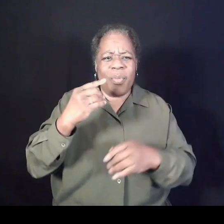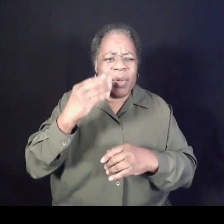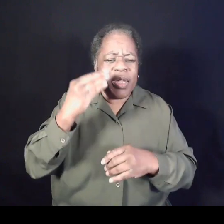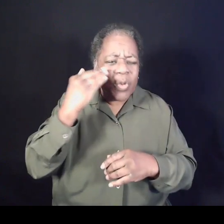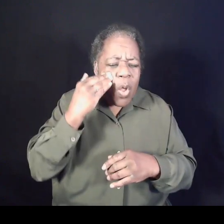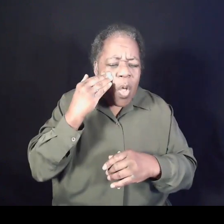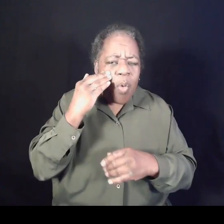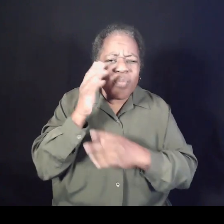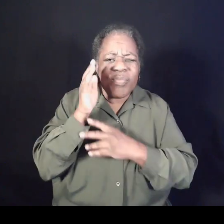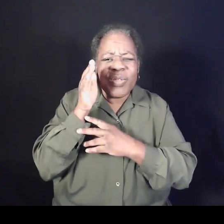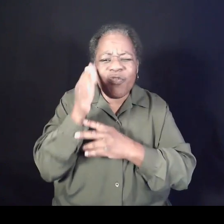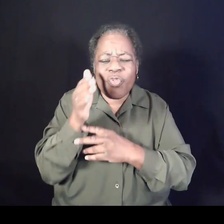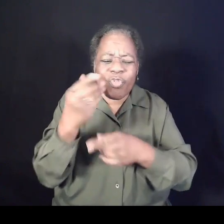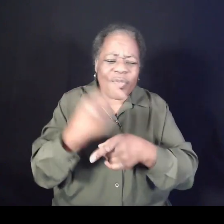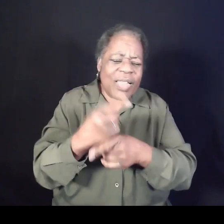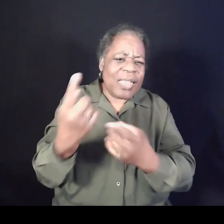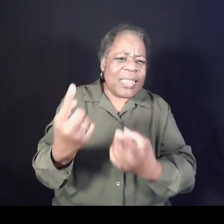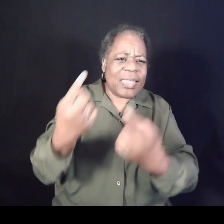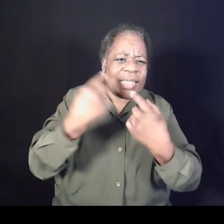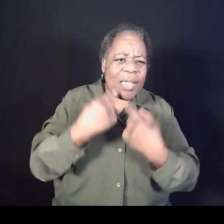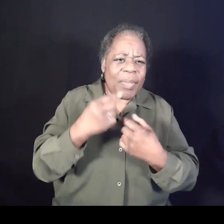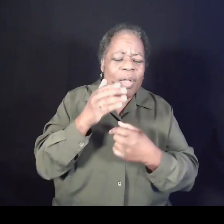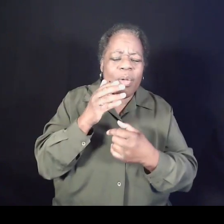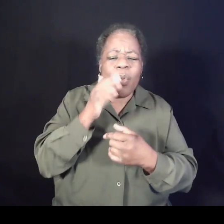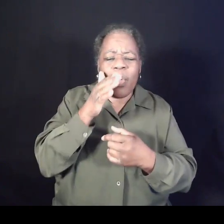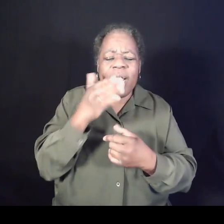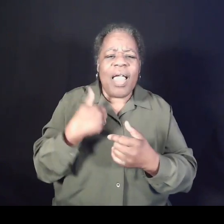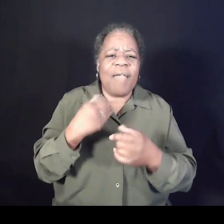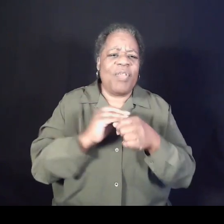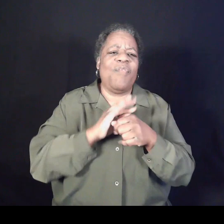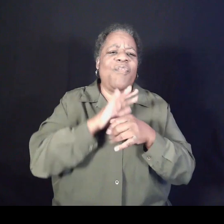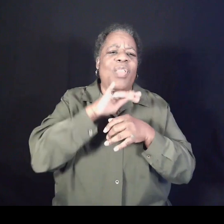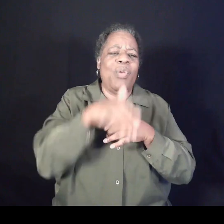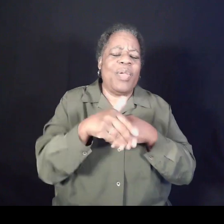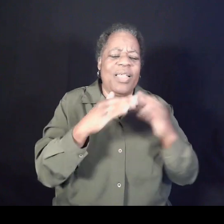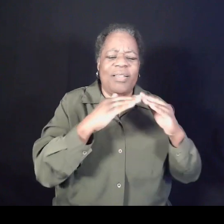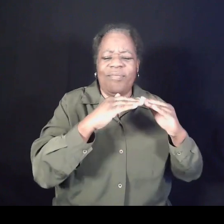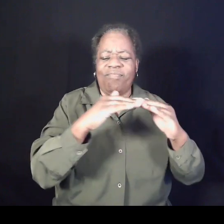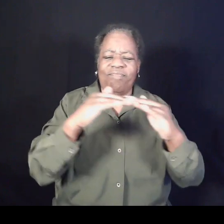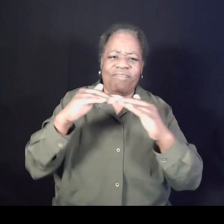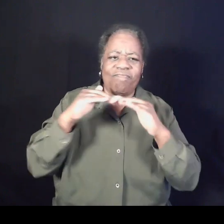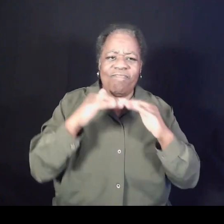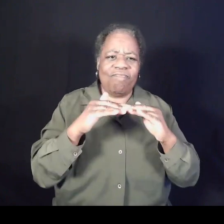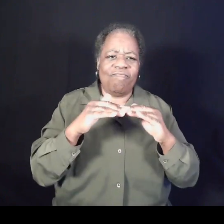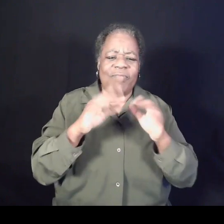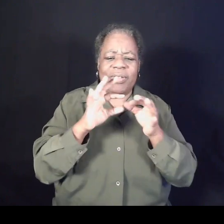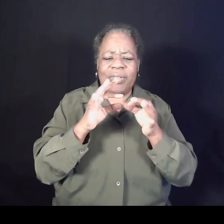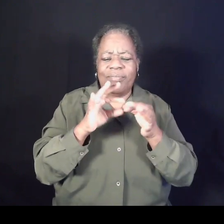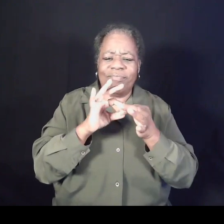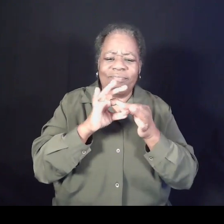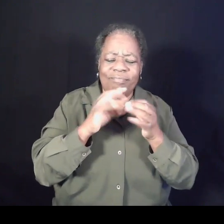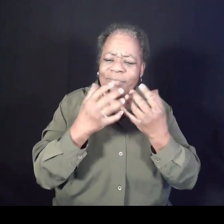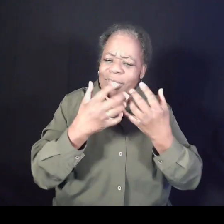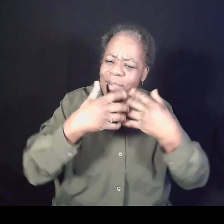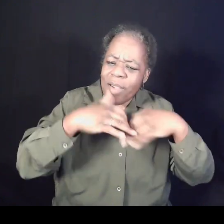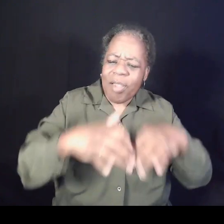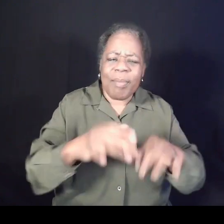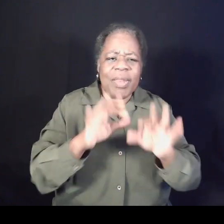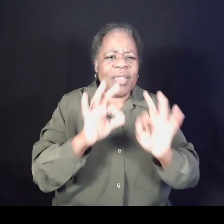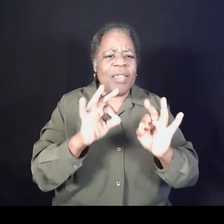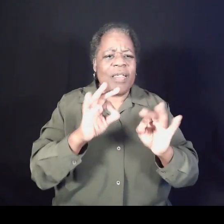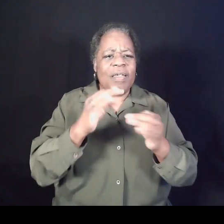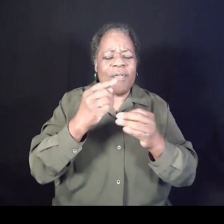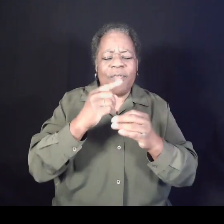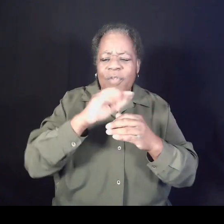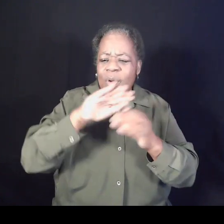coming when there will be flourishing and justice and harmony for all people